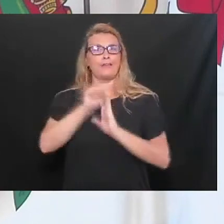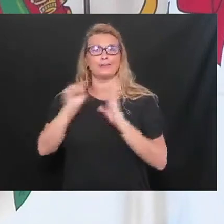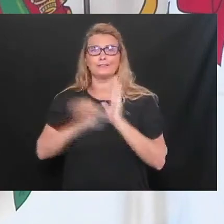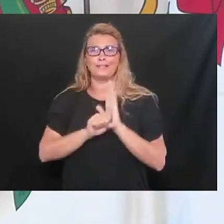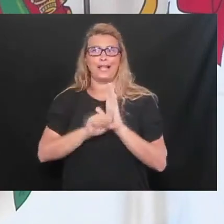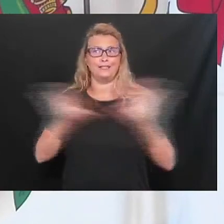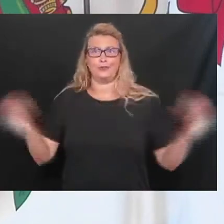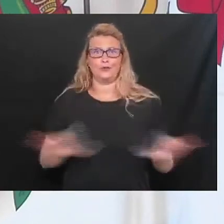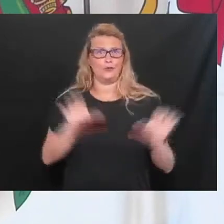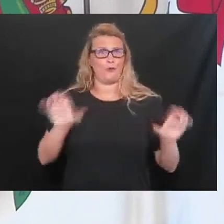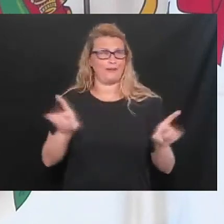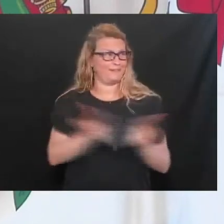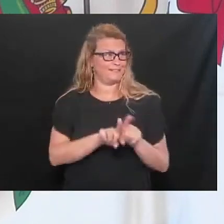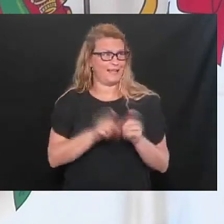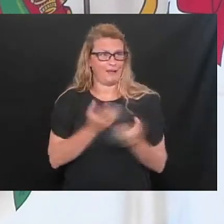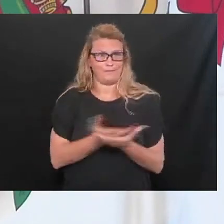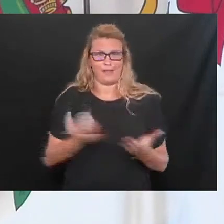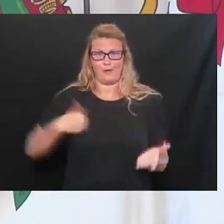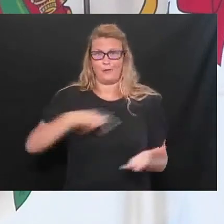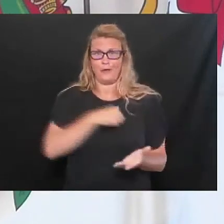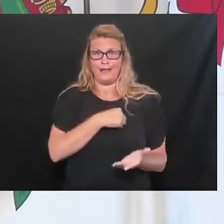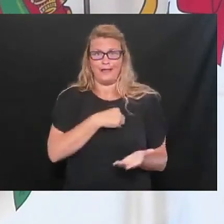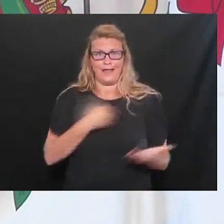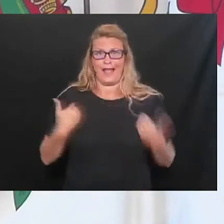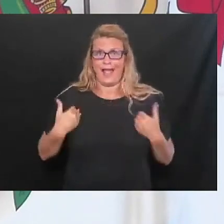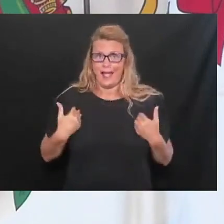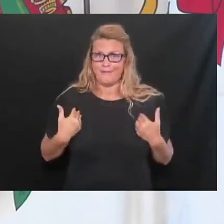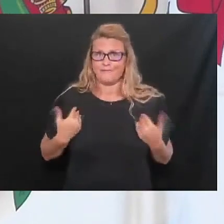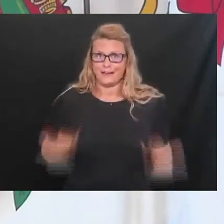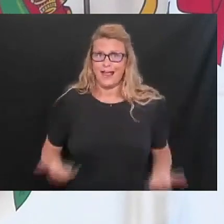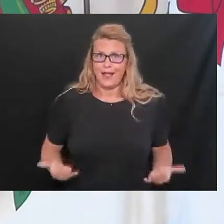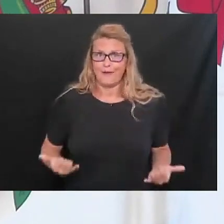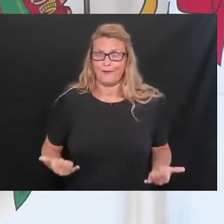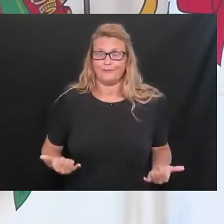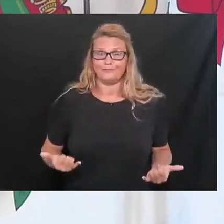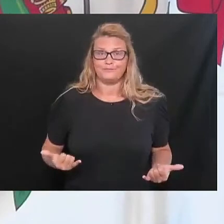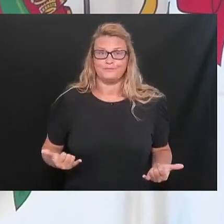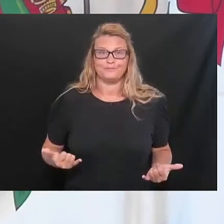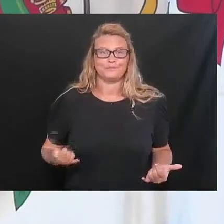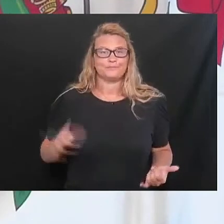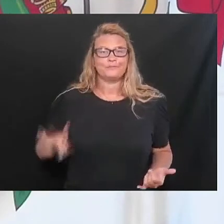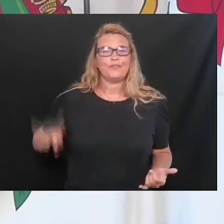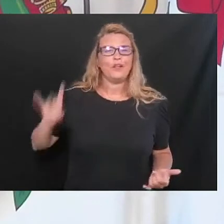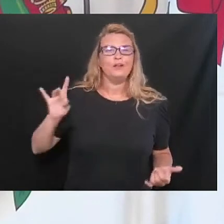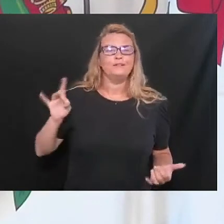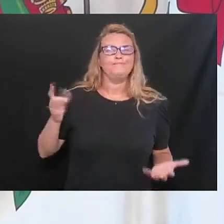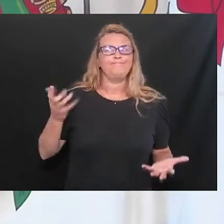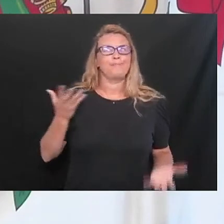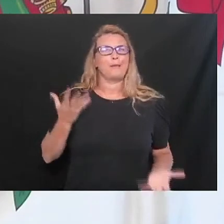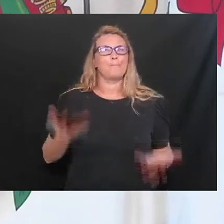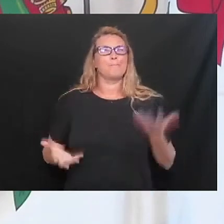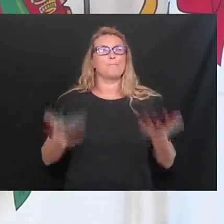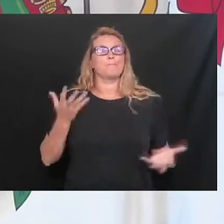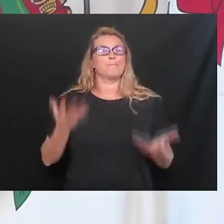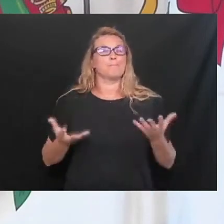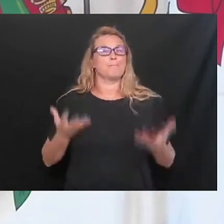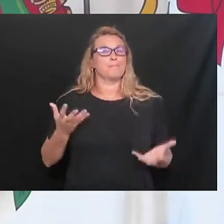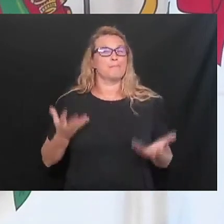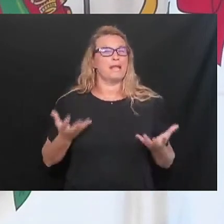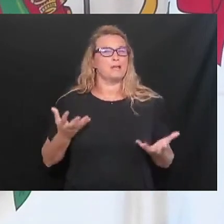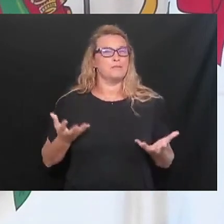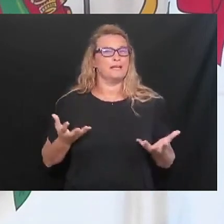what we're doing, and to throw out, you know, the idea that this